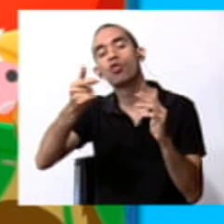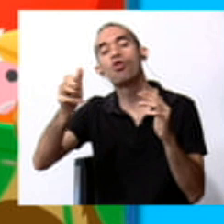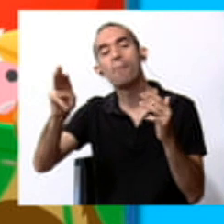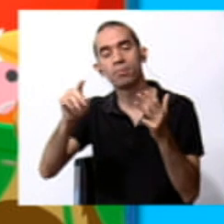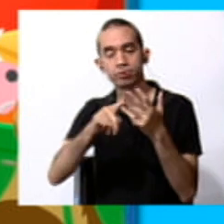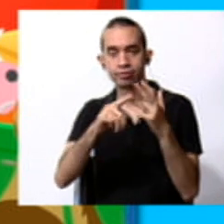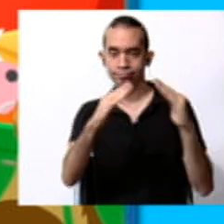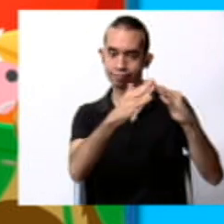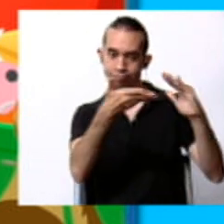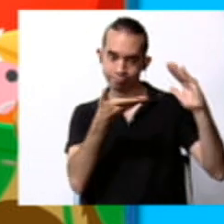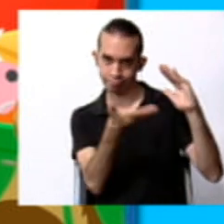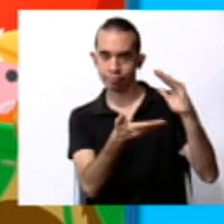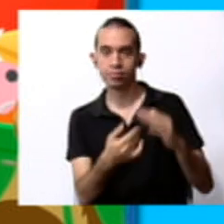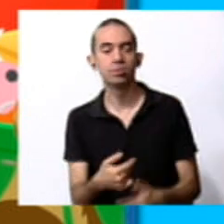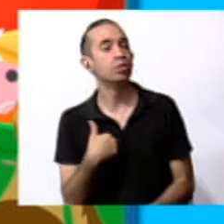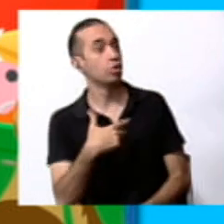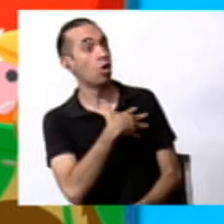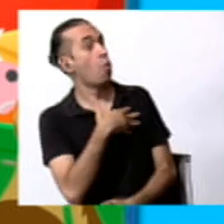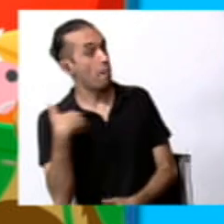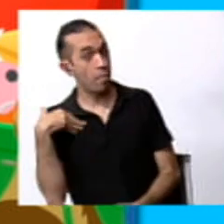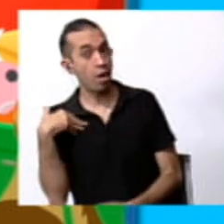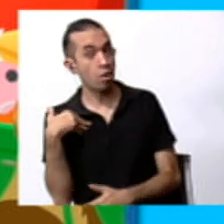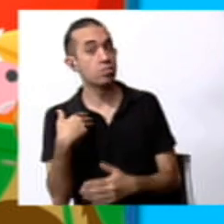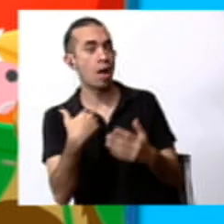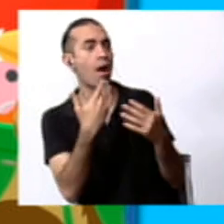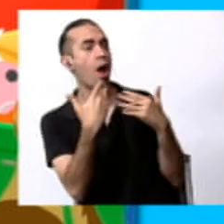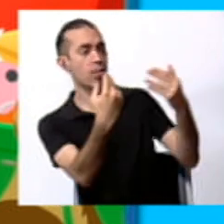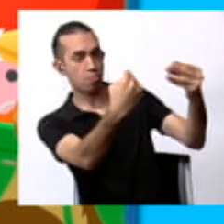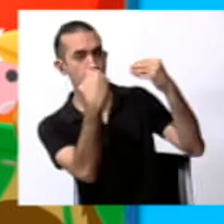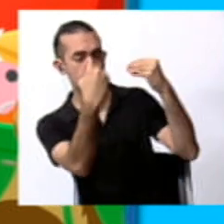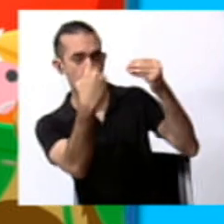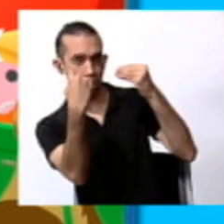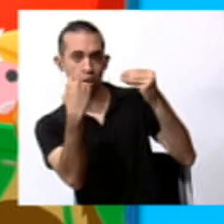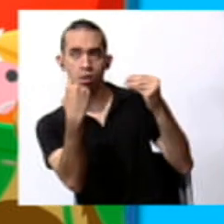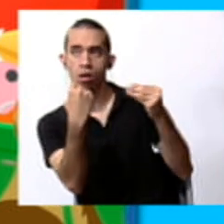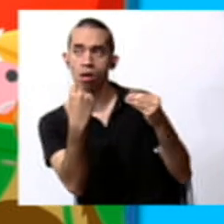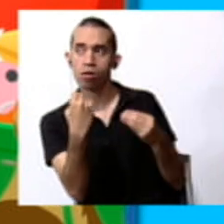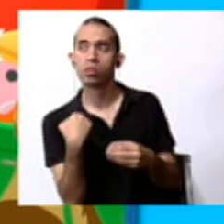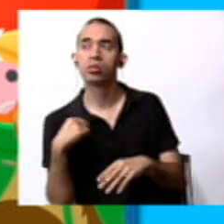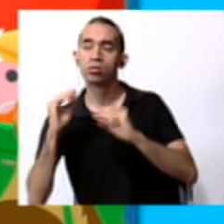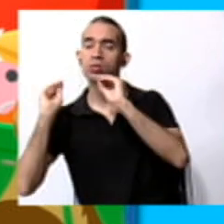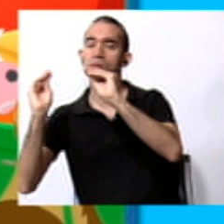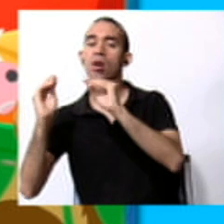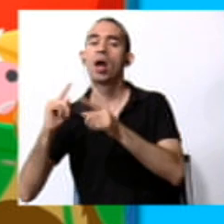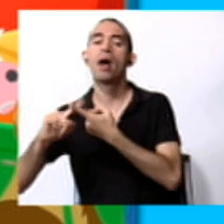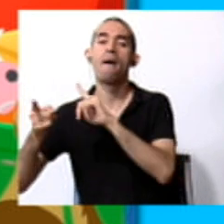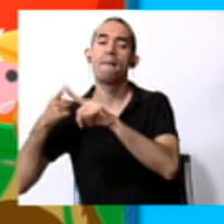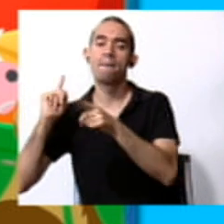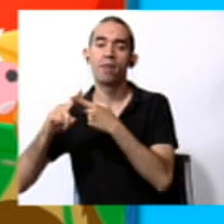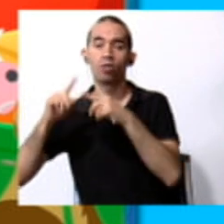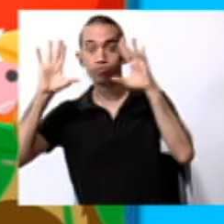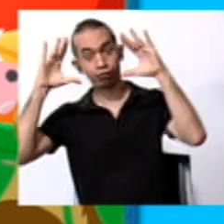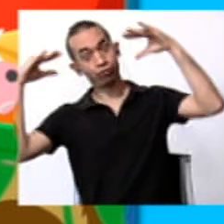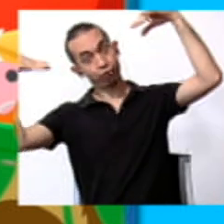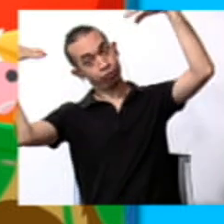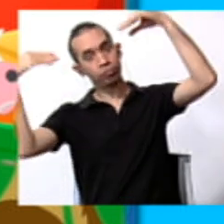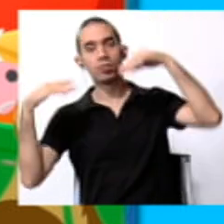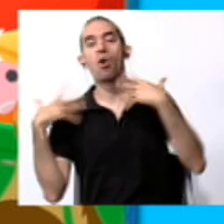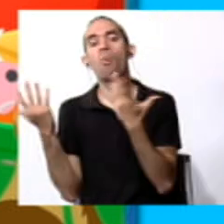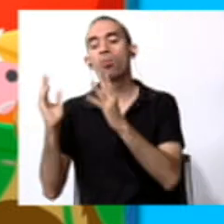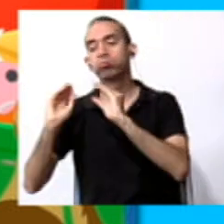I like this farm. Thank you for teaching me. I will teach my alien friends about farms and